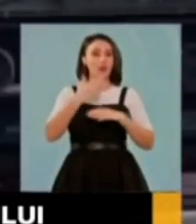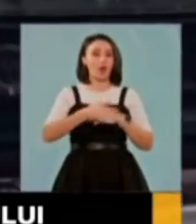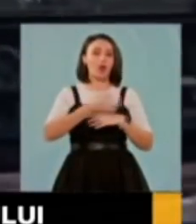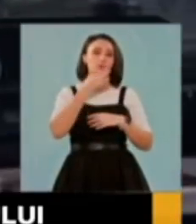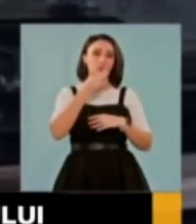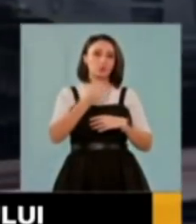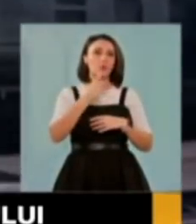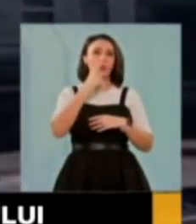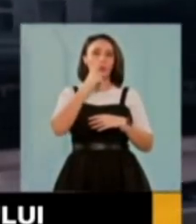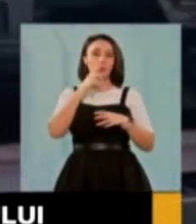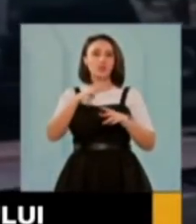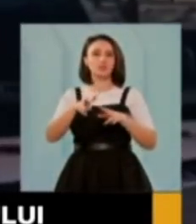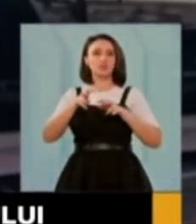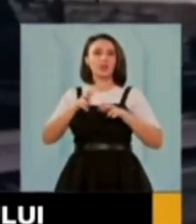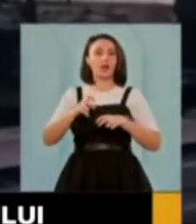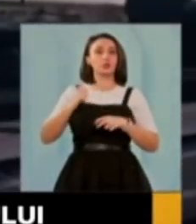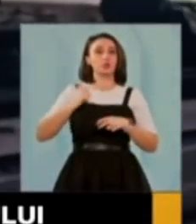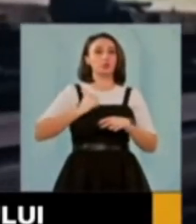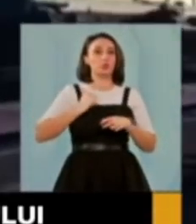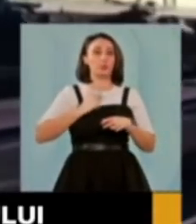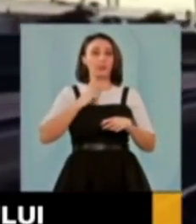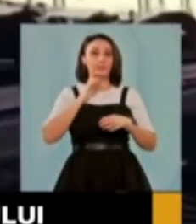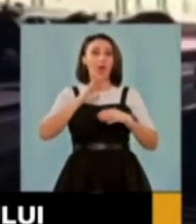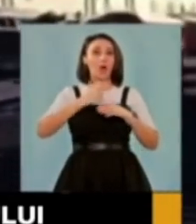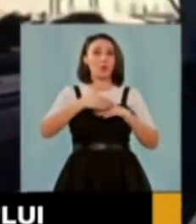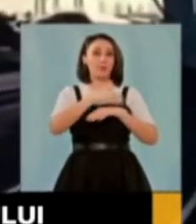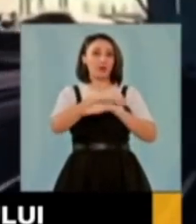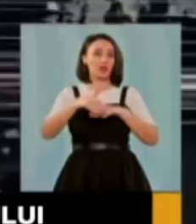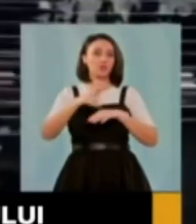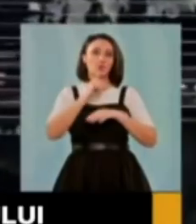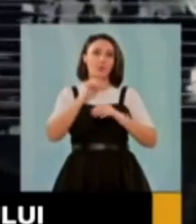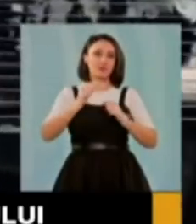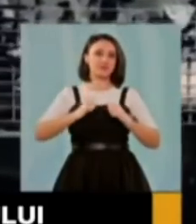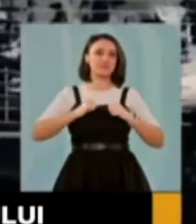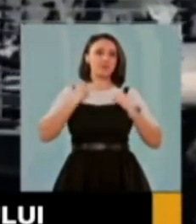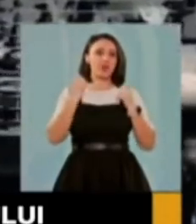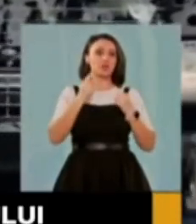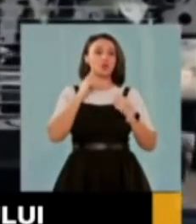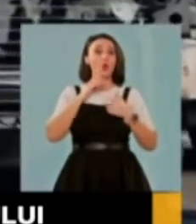să-și retragă trupele concentrate în apropierea graniței, să nu mai intimideze